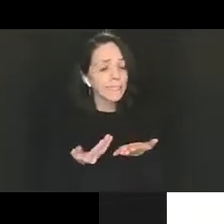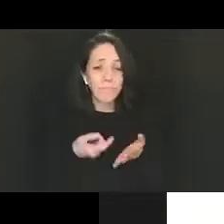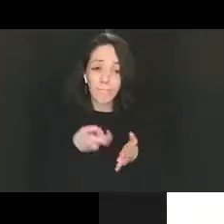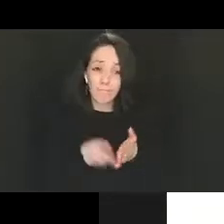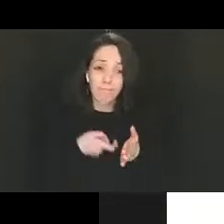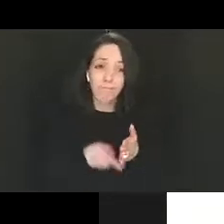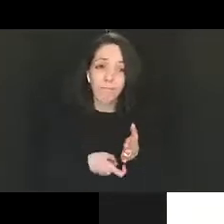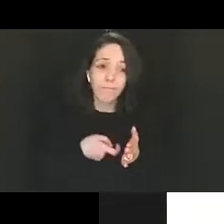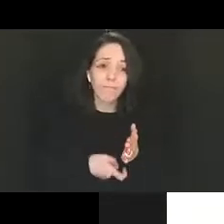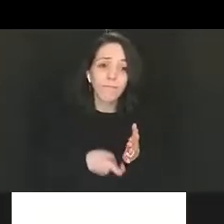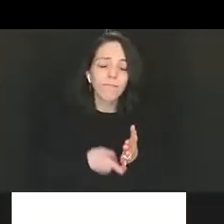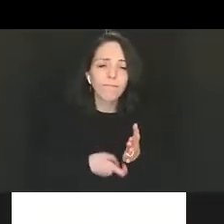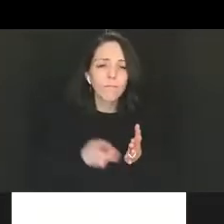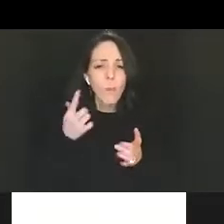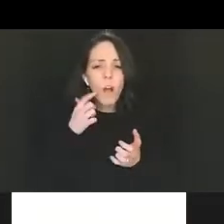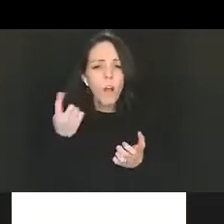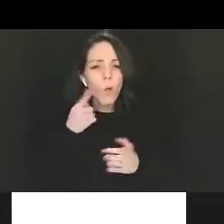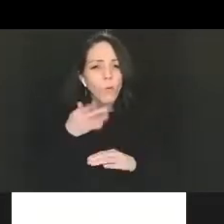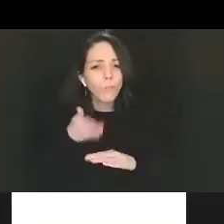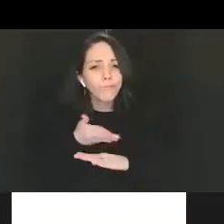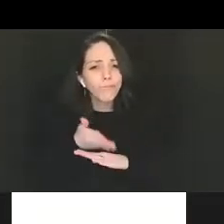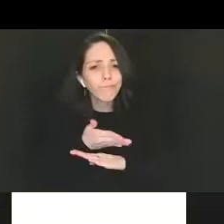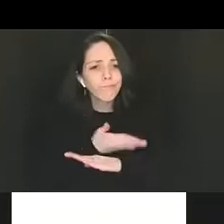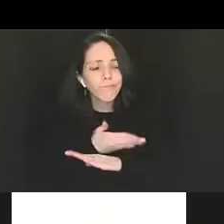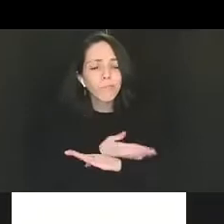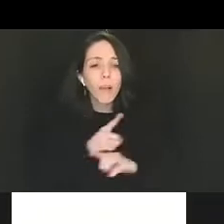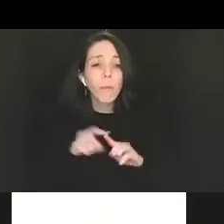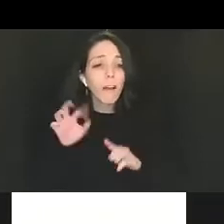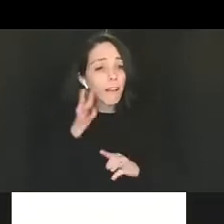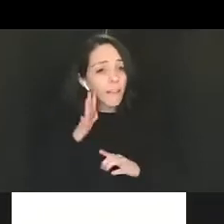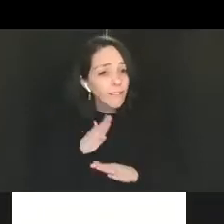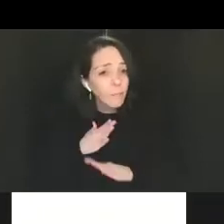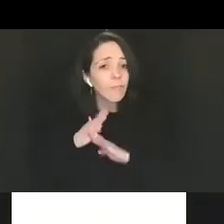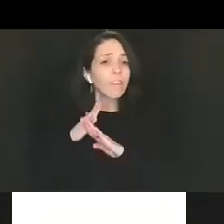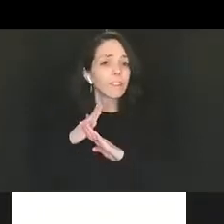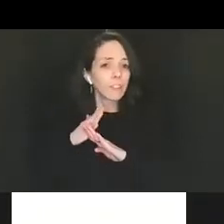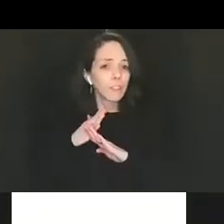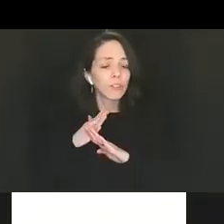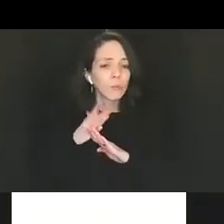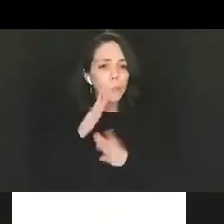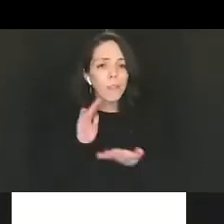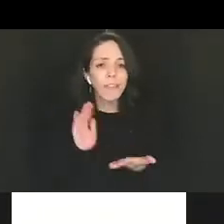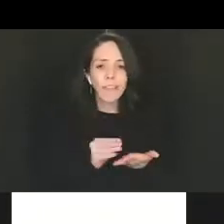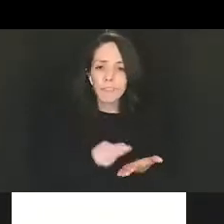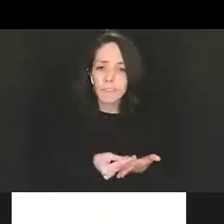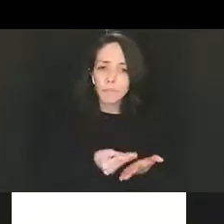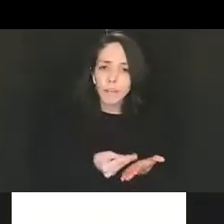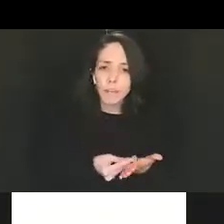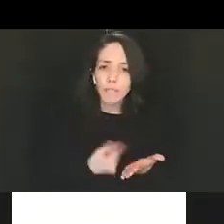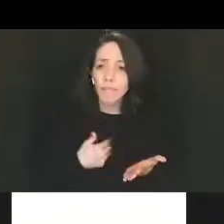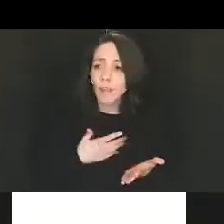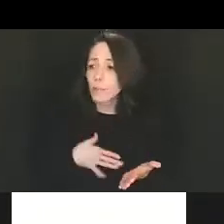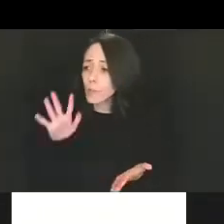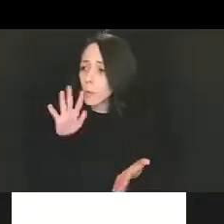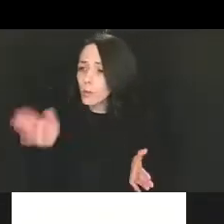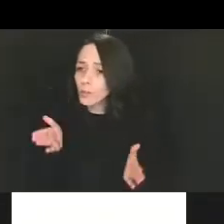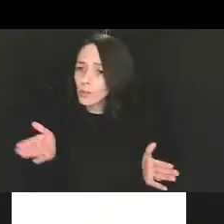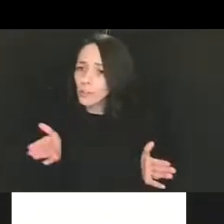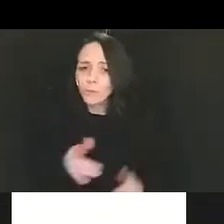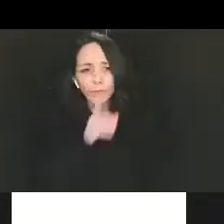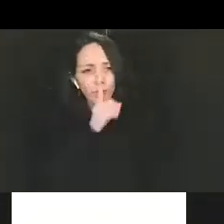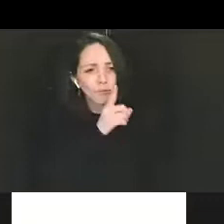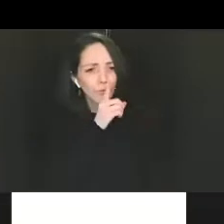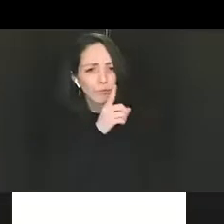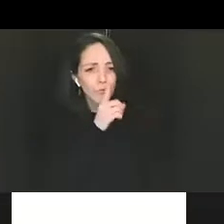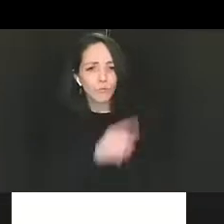good habitat assessment guidelines. So we will continue to advocate for it. I appreciate your encouragement. Mm-hmm. Yeah,